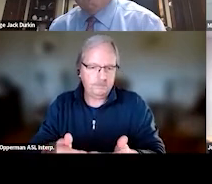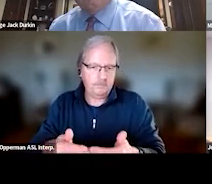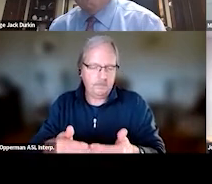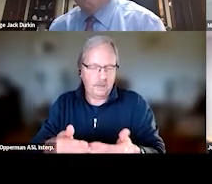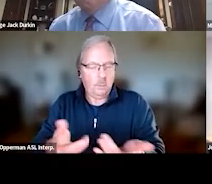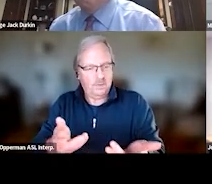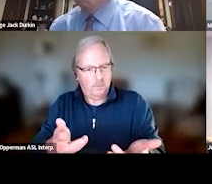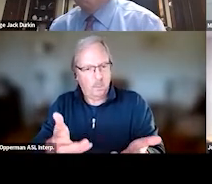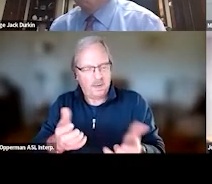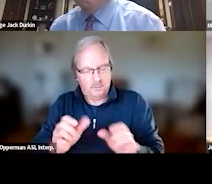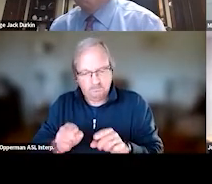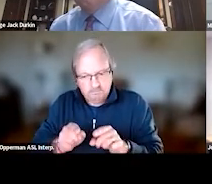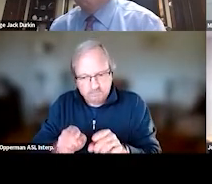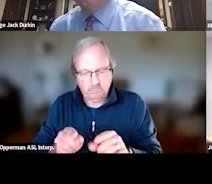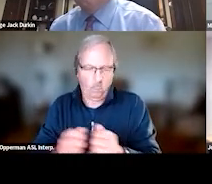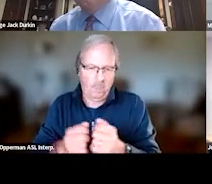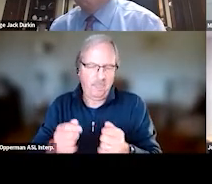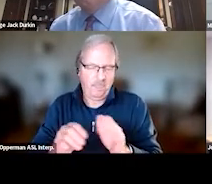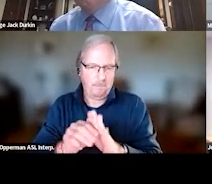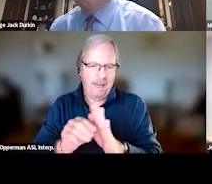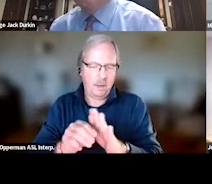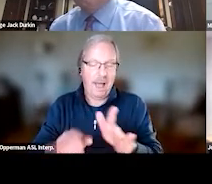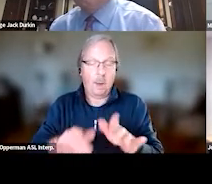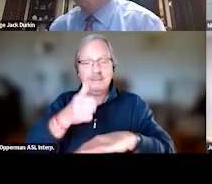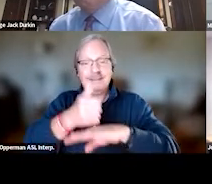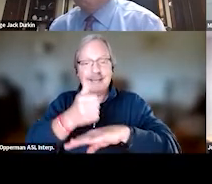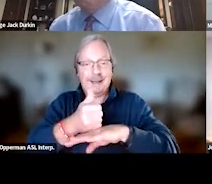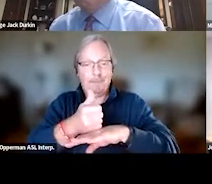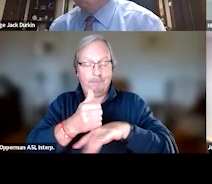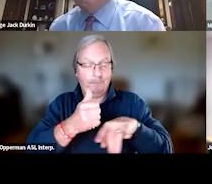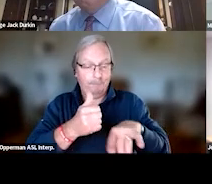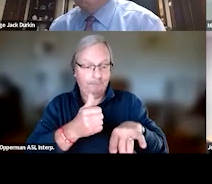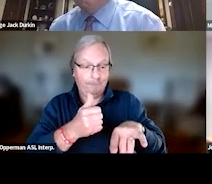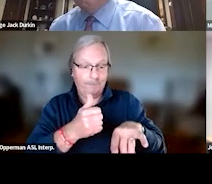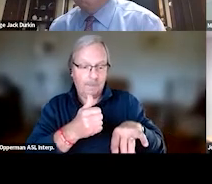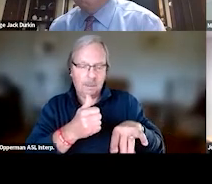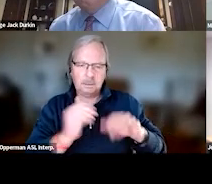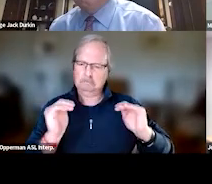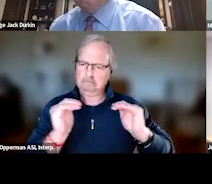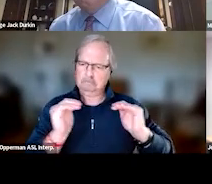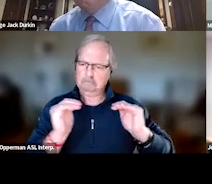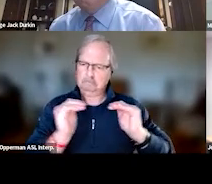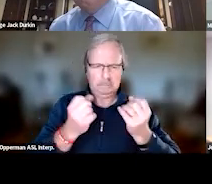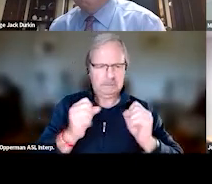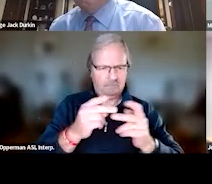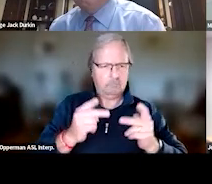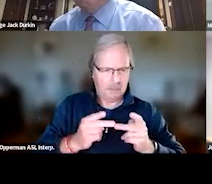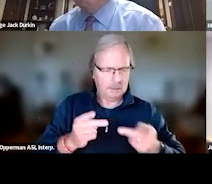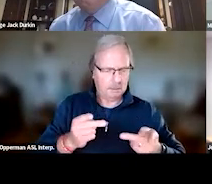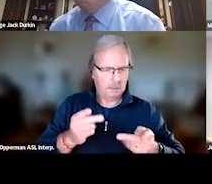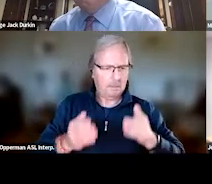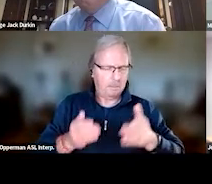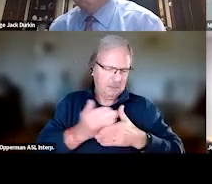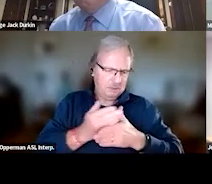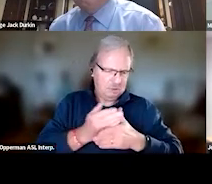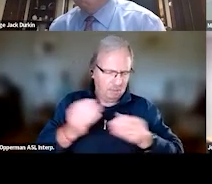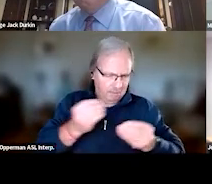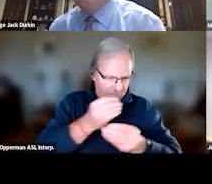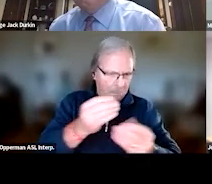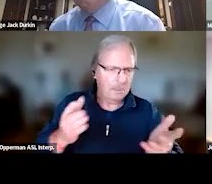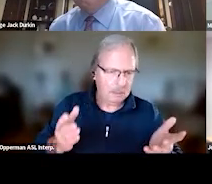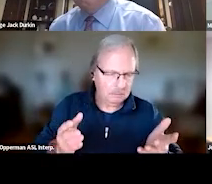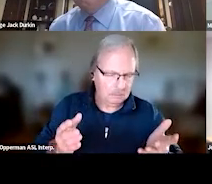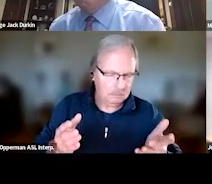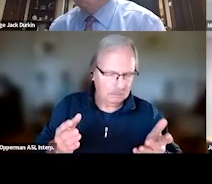model of how it's set up, between making certain that it's a very equitable, safe space for people to share information. But